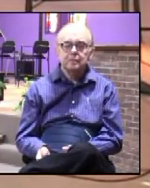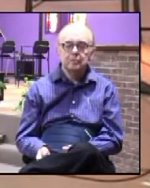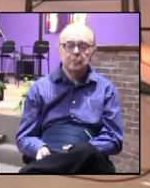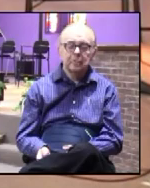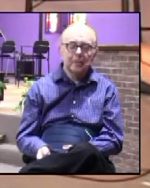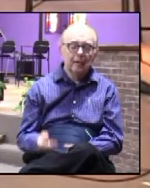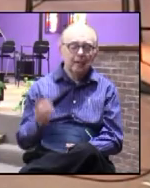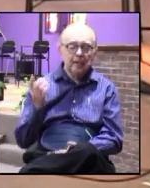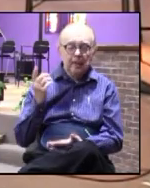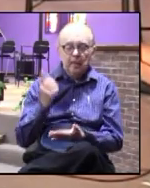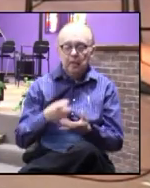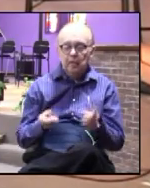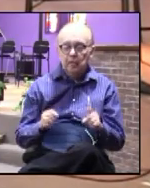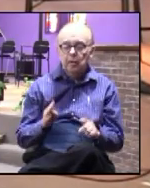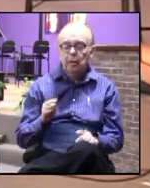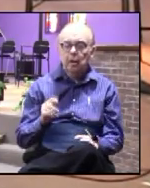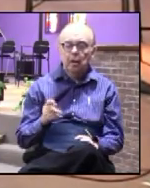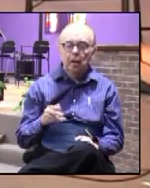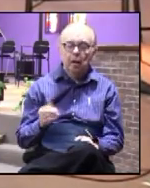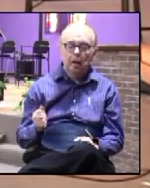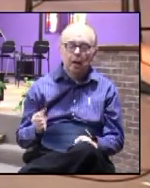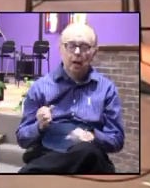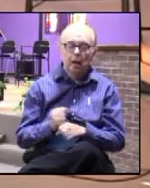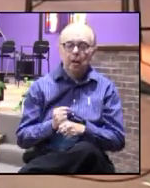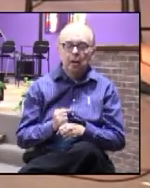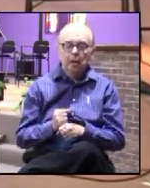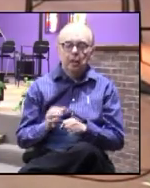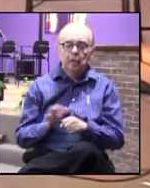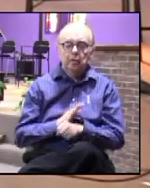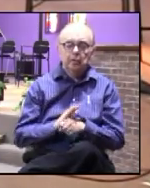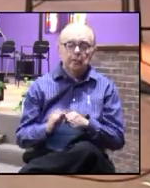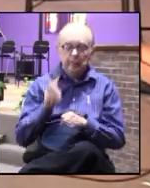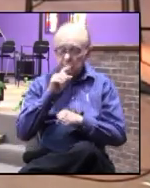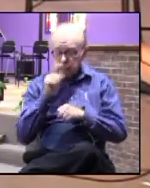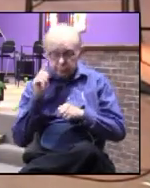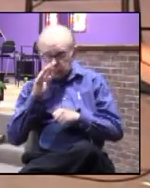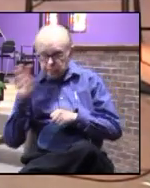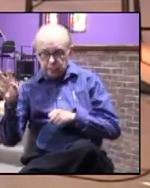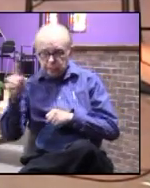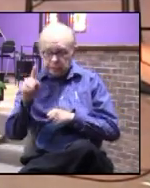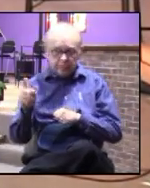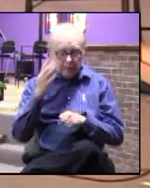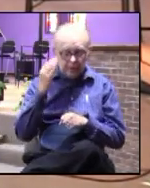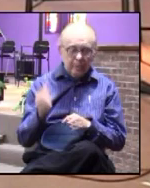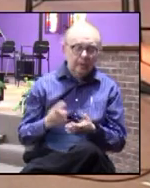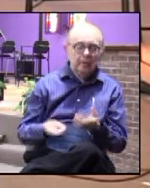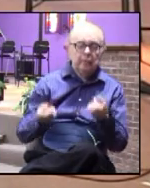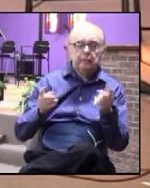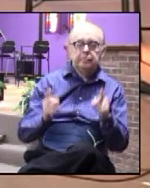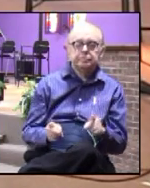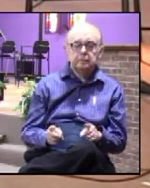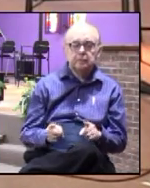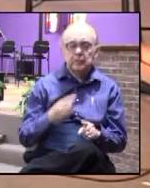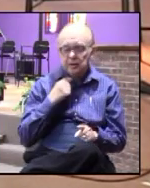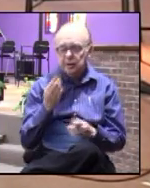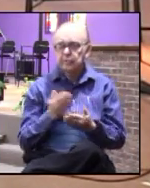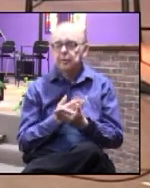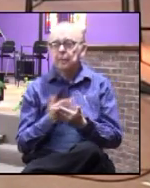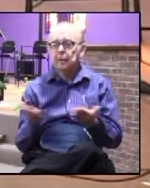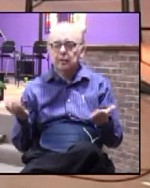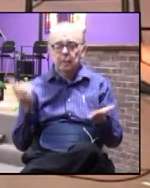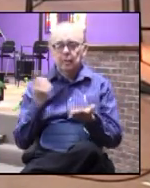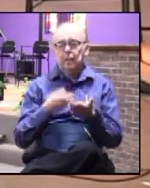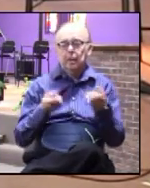See, what happened was Martha got totally distracted. Because what happens, and let me say this to you,